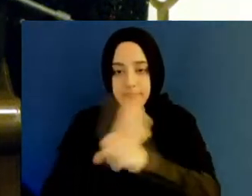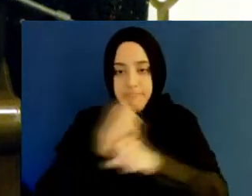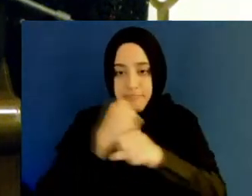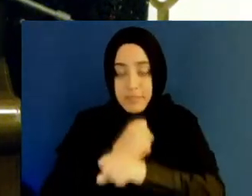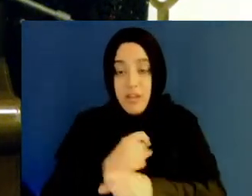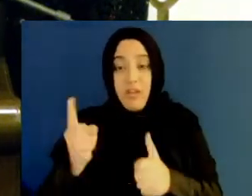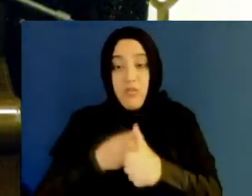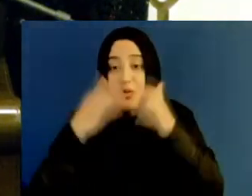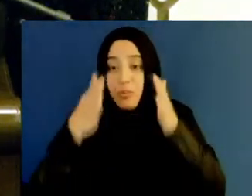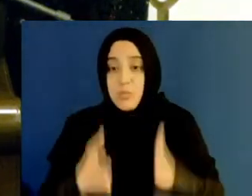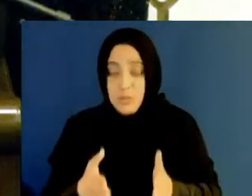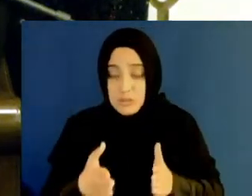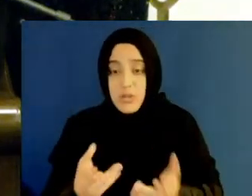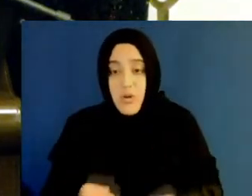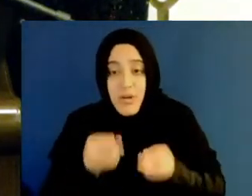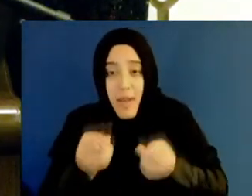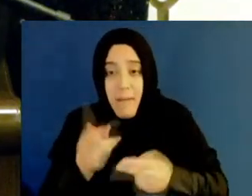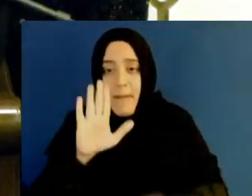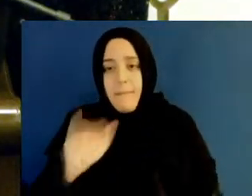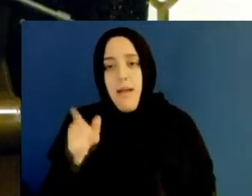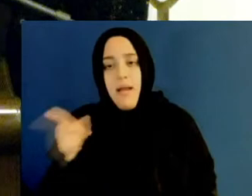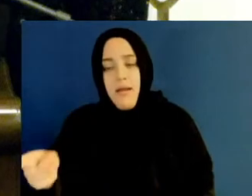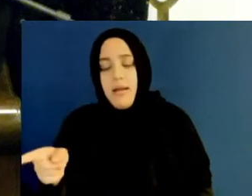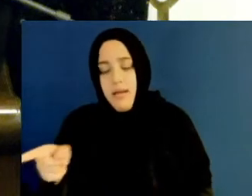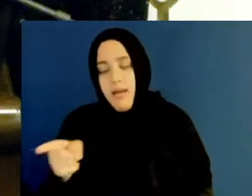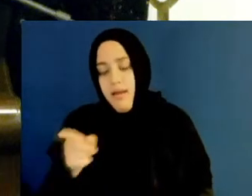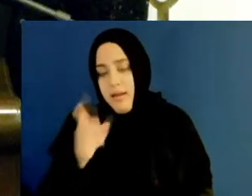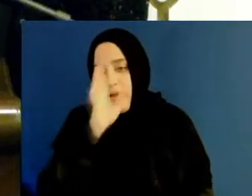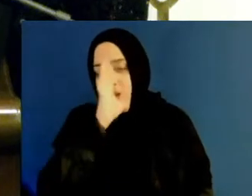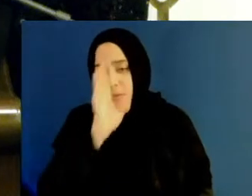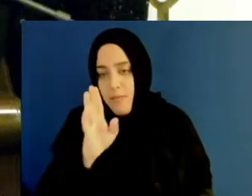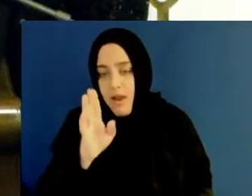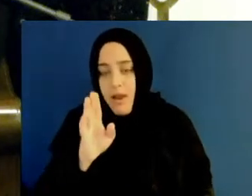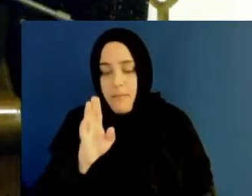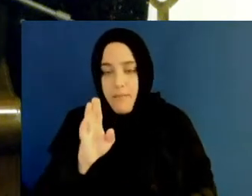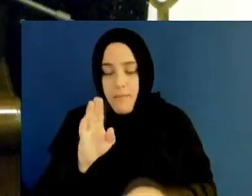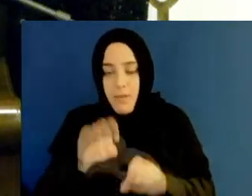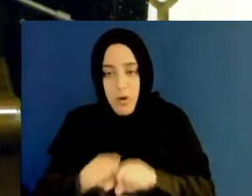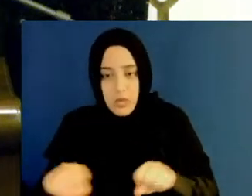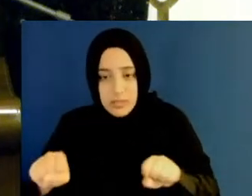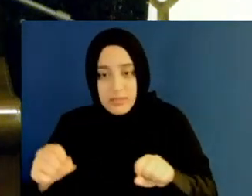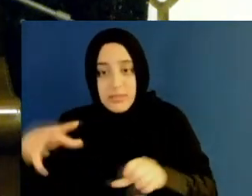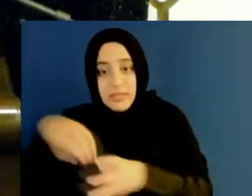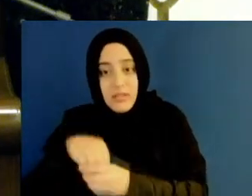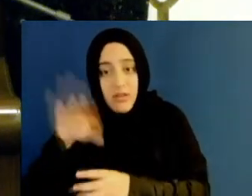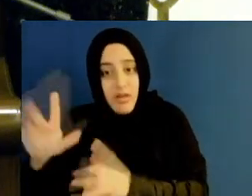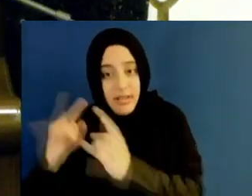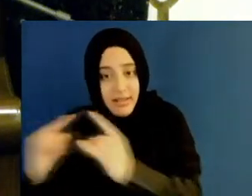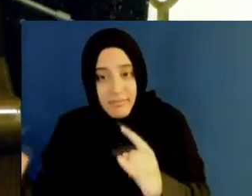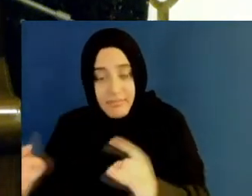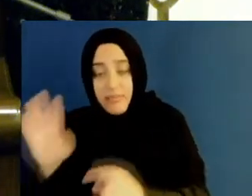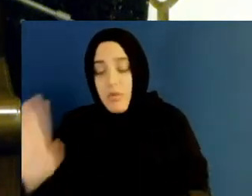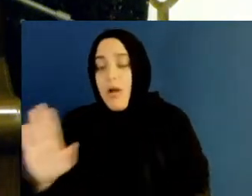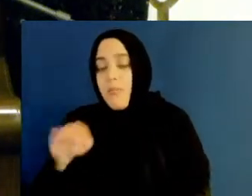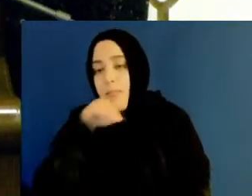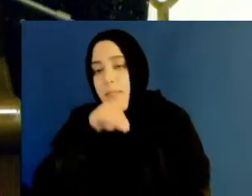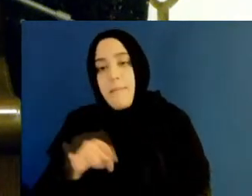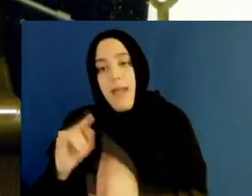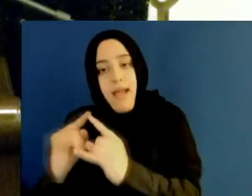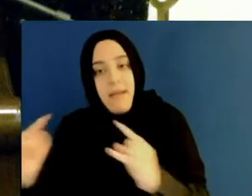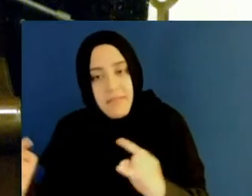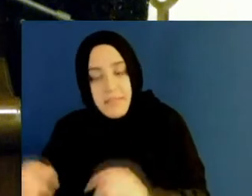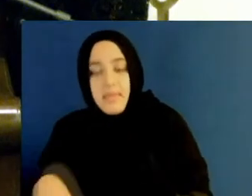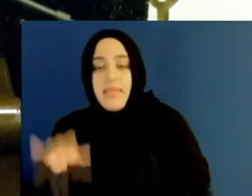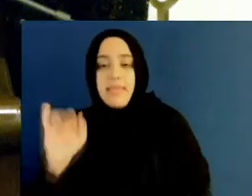al-Shuhada from the camp of Islam and the camp of Jannah, the Muhammadi camp, was a companion by the name of Abdullah